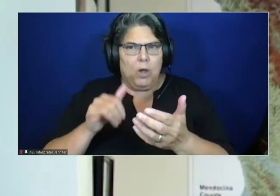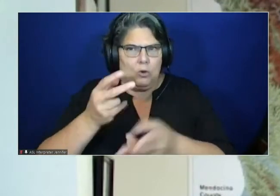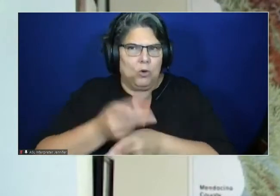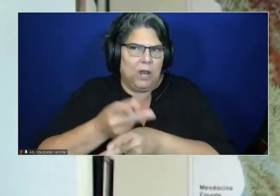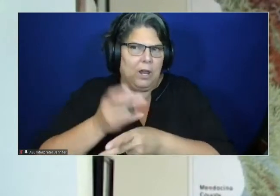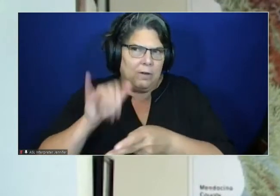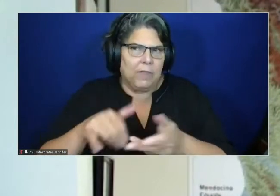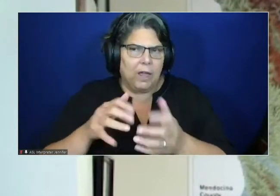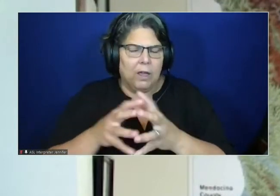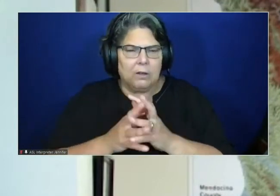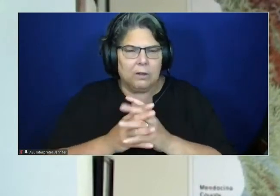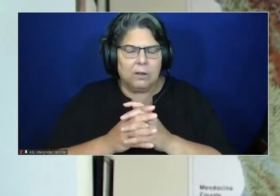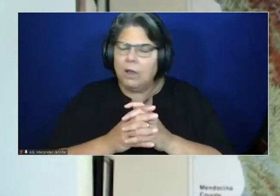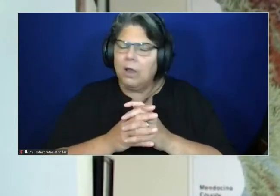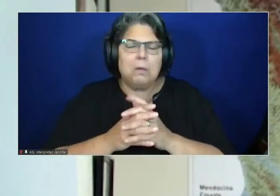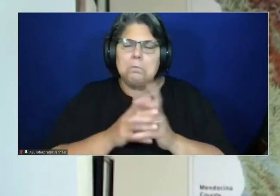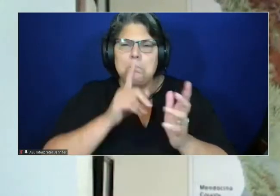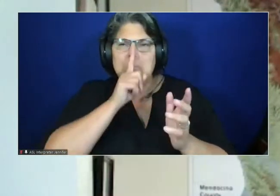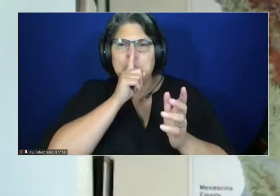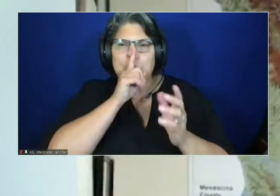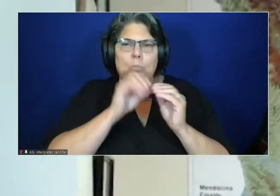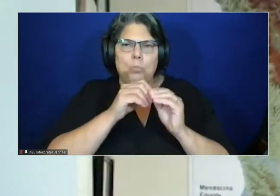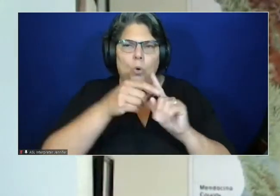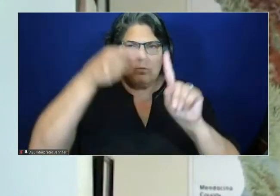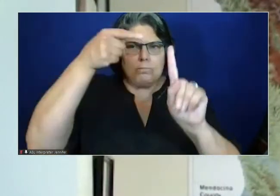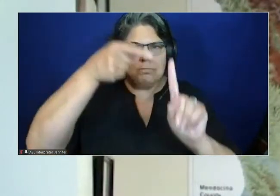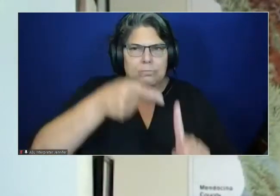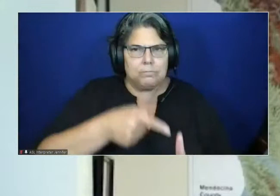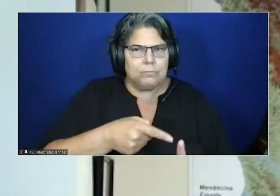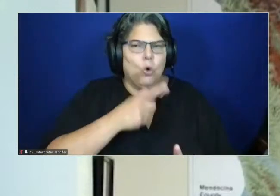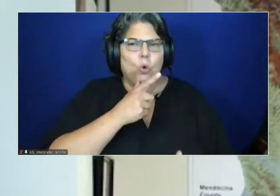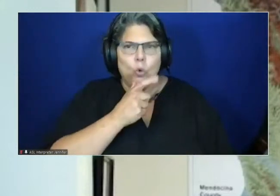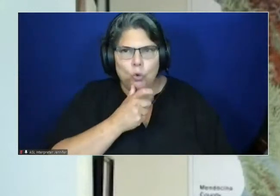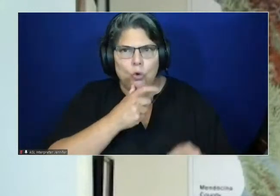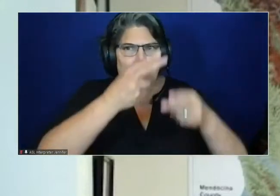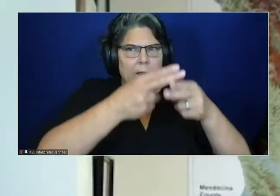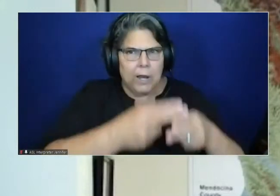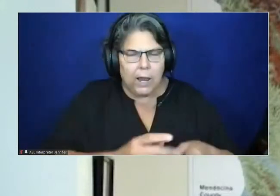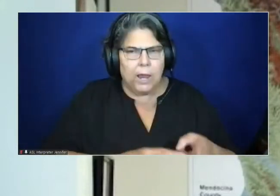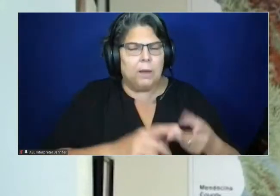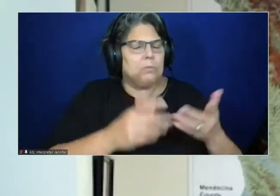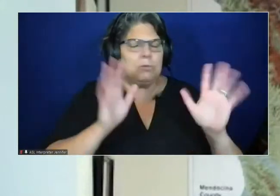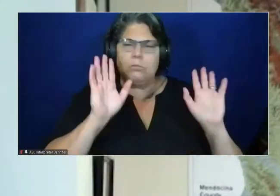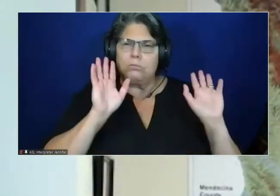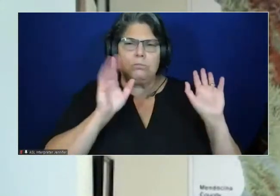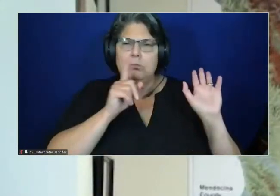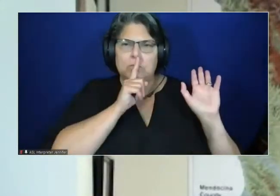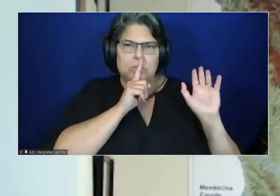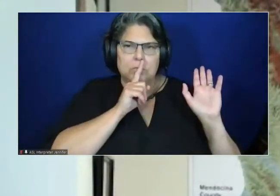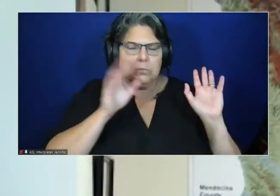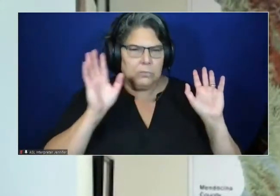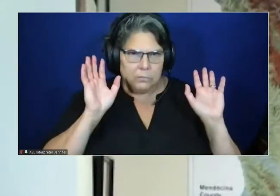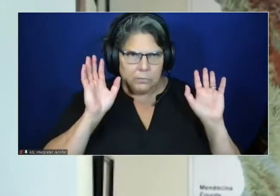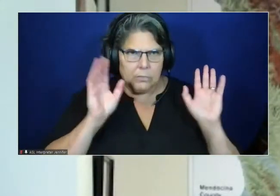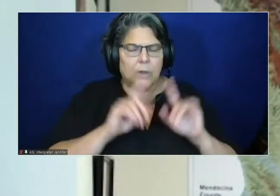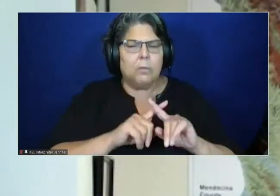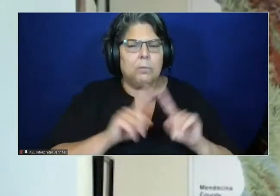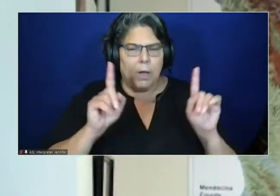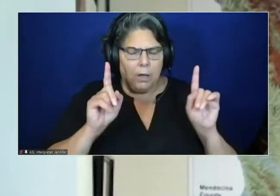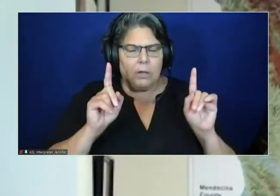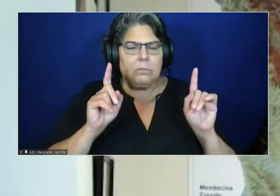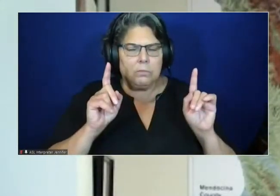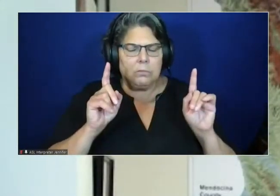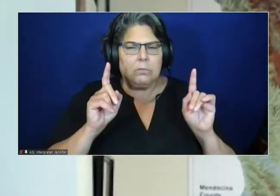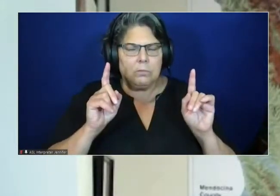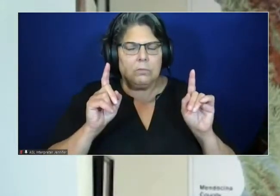outbreak. I'm not going to go into more specifics about individual people or individual cases. I will say that we